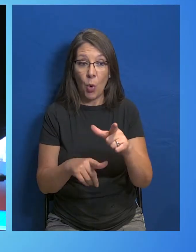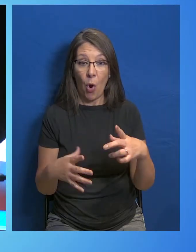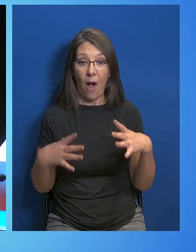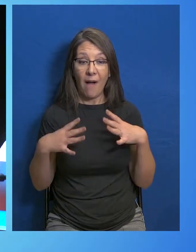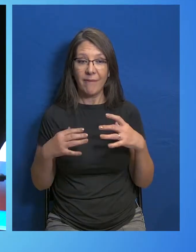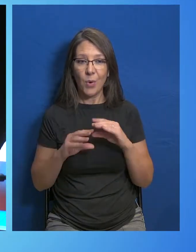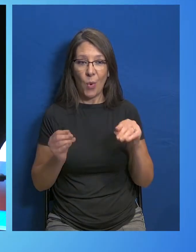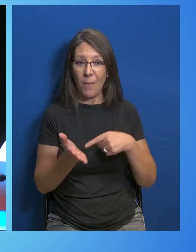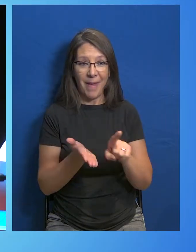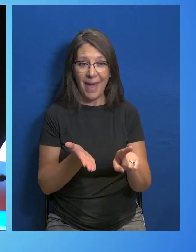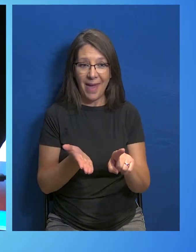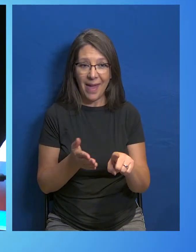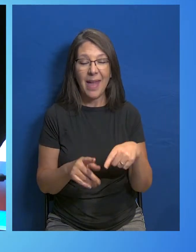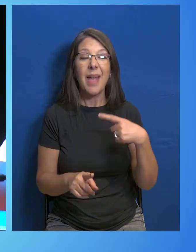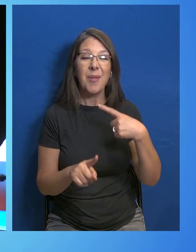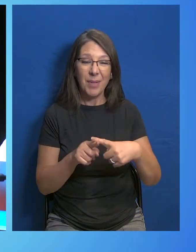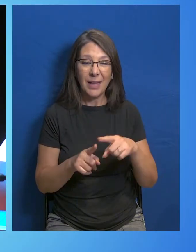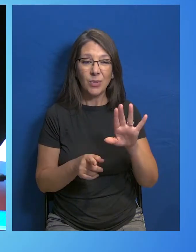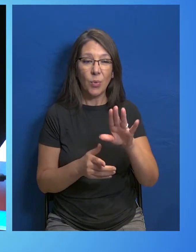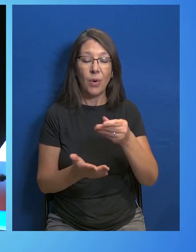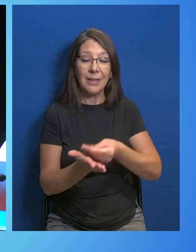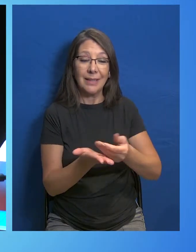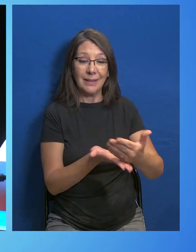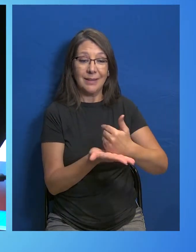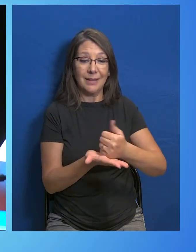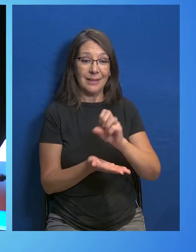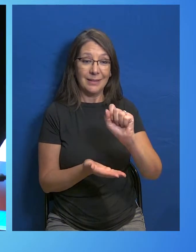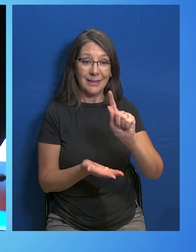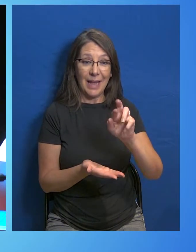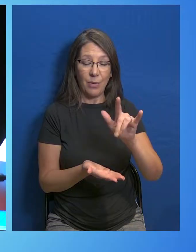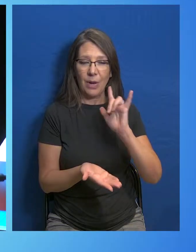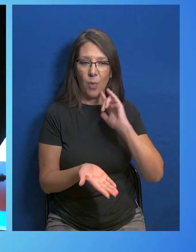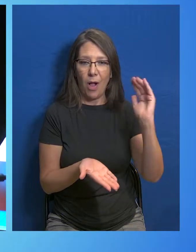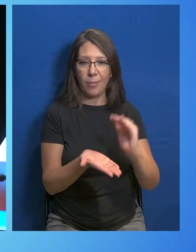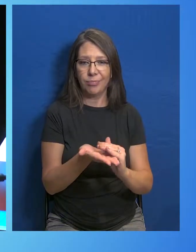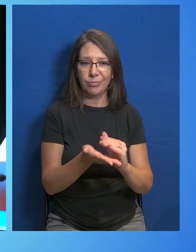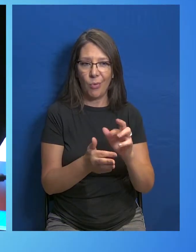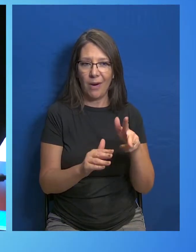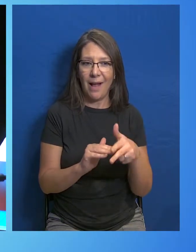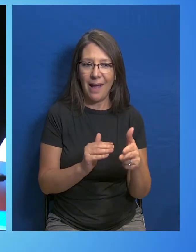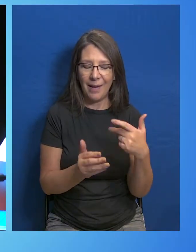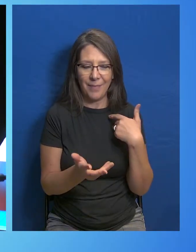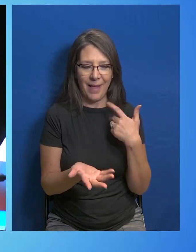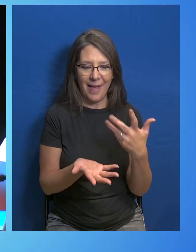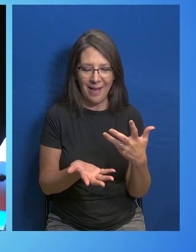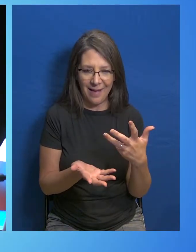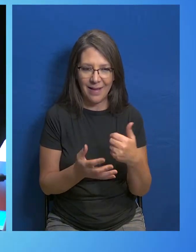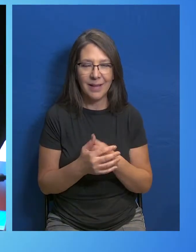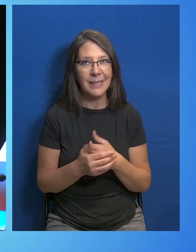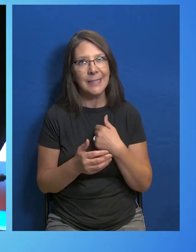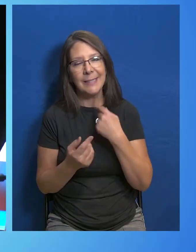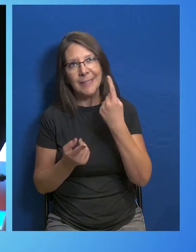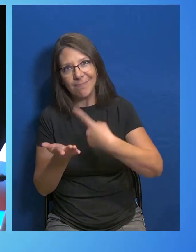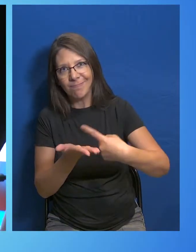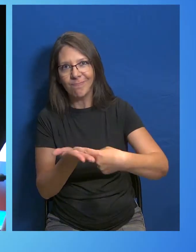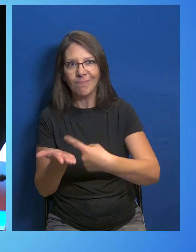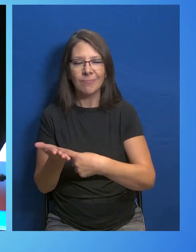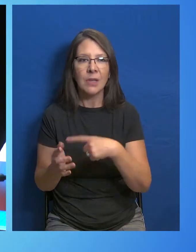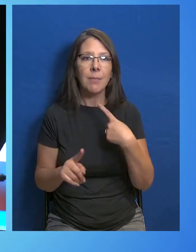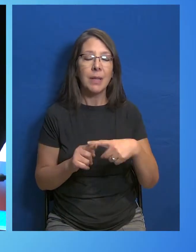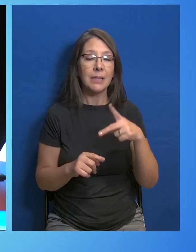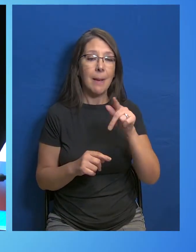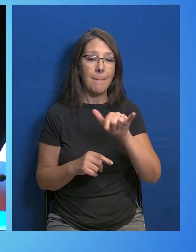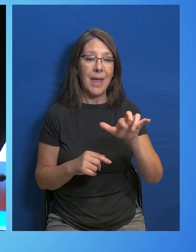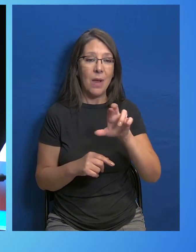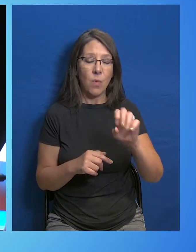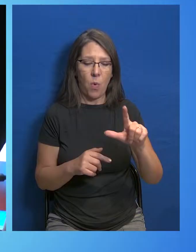doing salary reductions as well. Last but not least, in addition to payroll, we continue to look at new opportunities